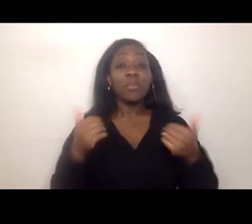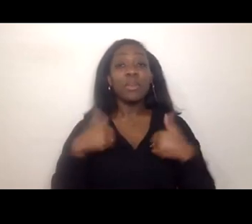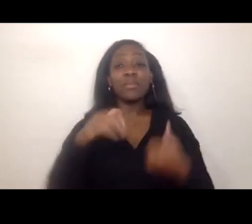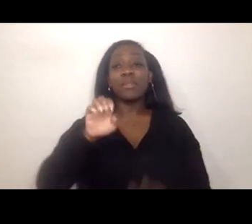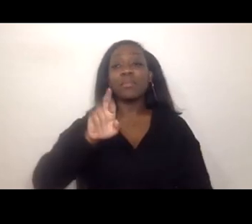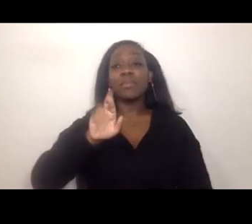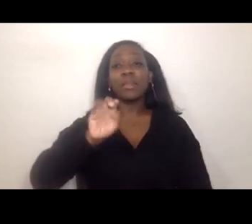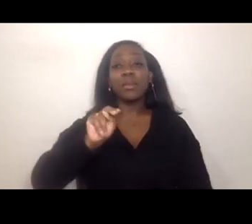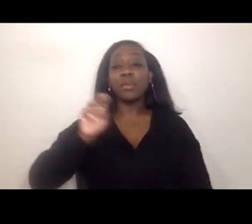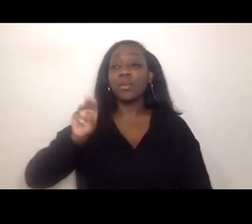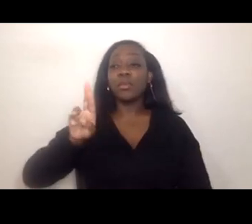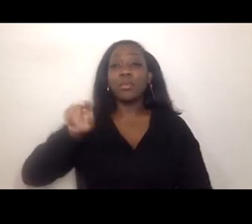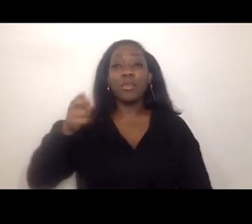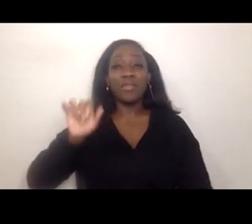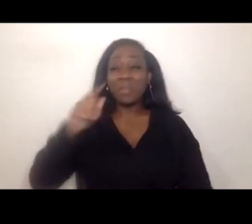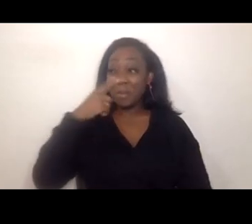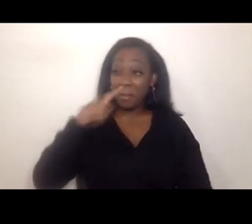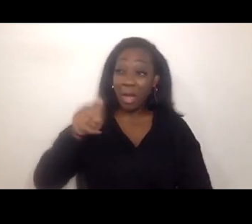would you introduce yourself, please?